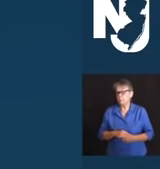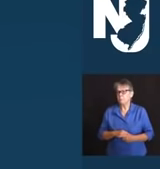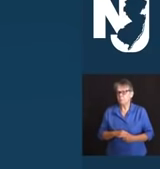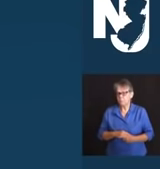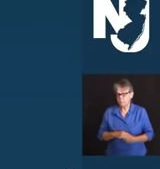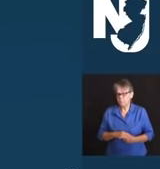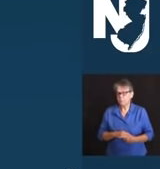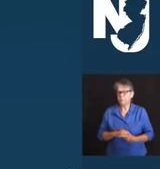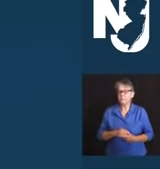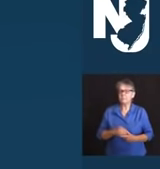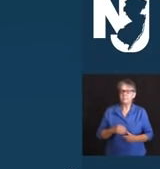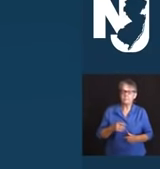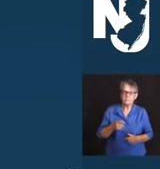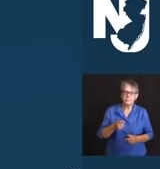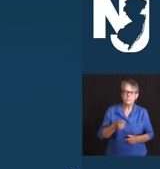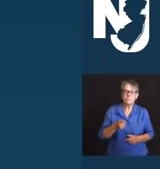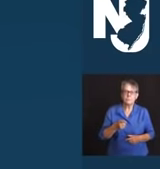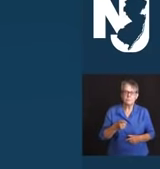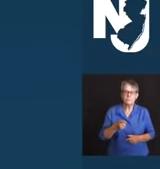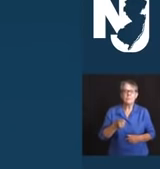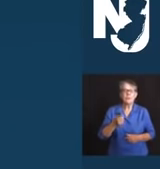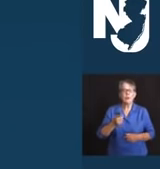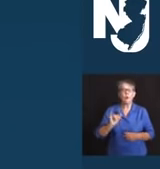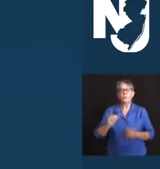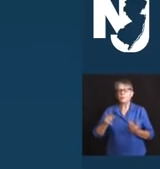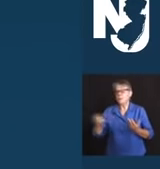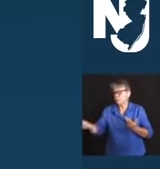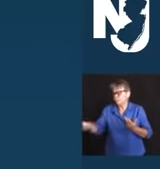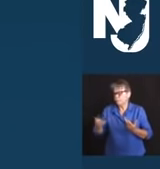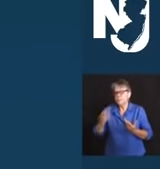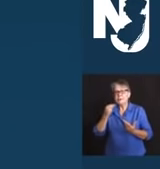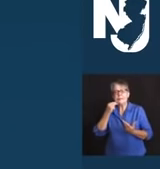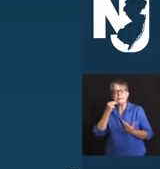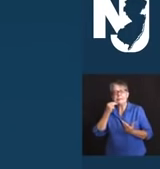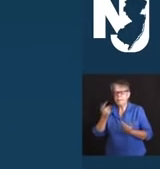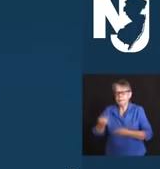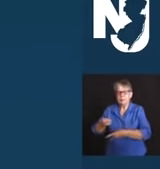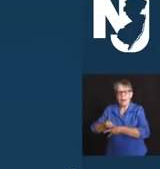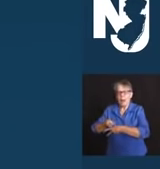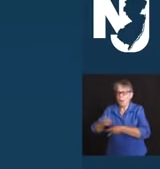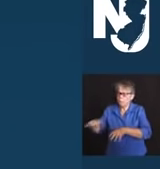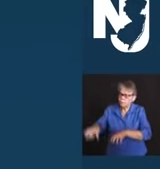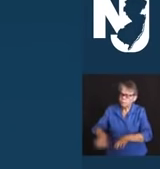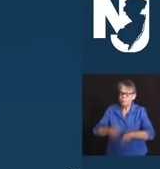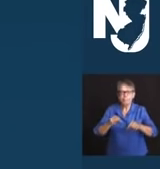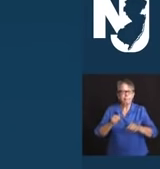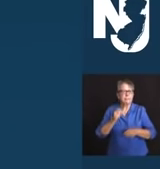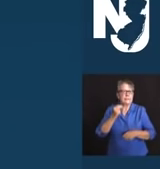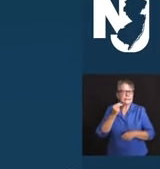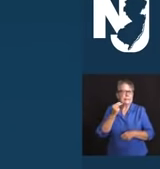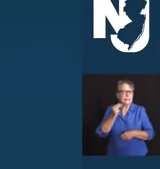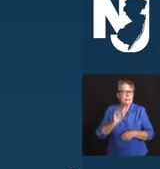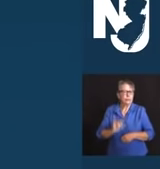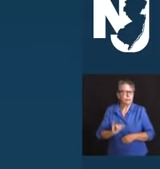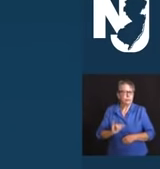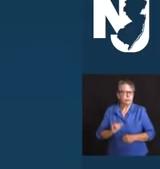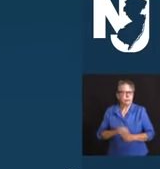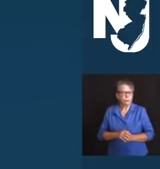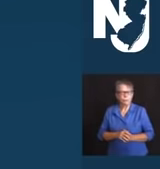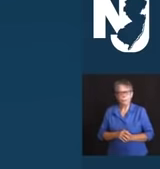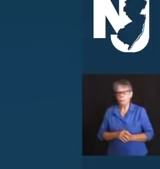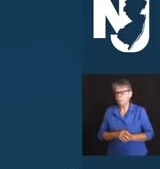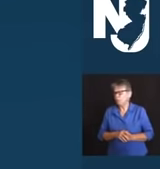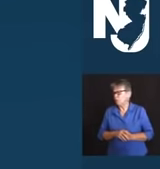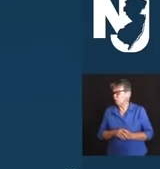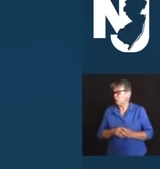all, along with his sister, Amanda, and a broad family of nieces, nephews, aunts, uncles, cousins, as well as countless